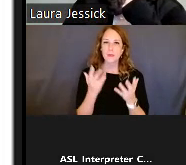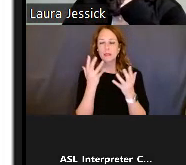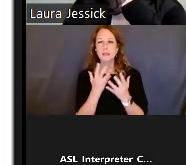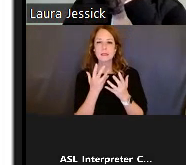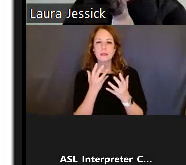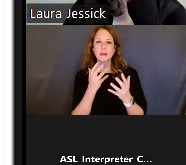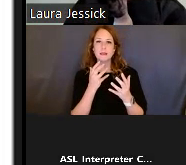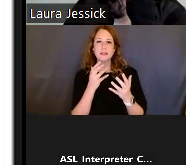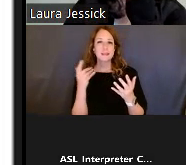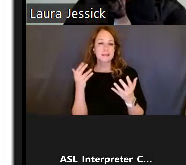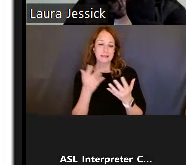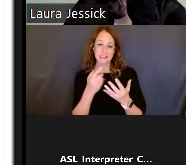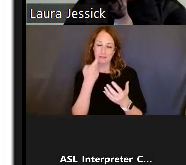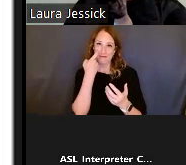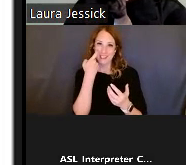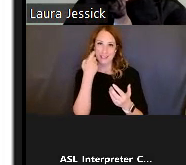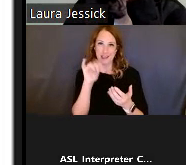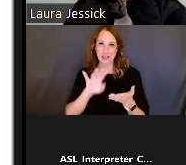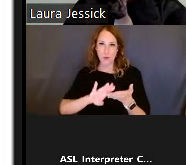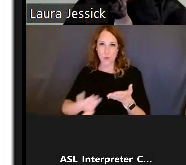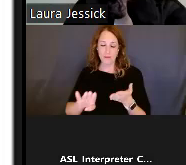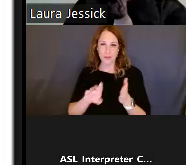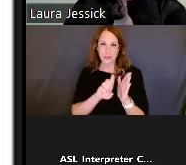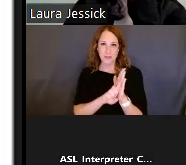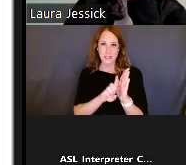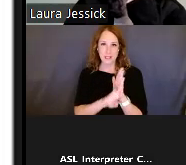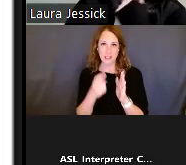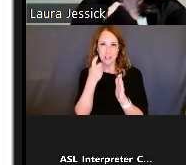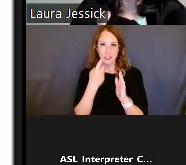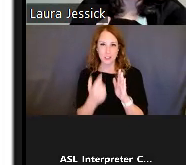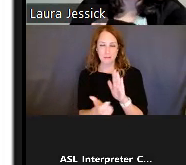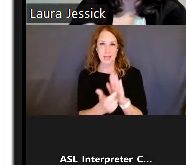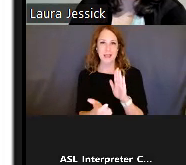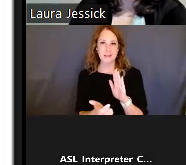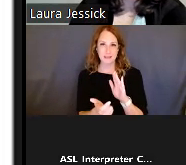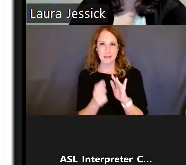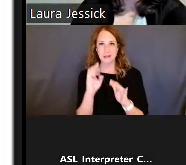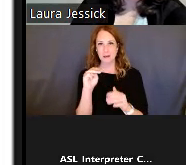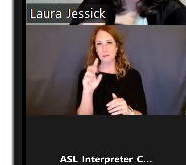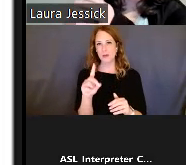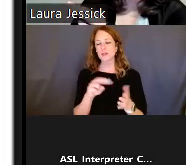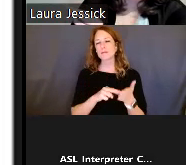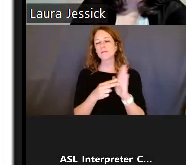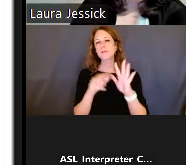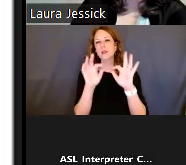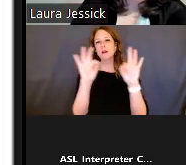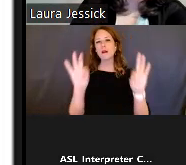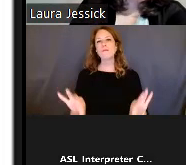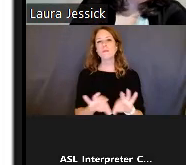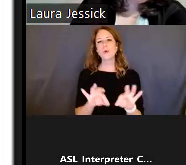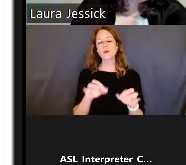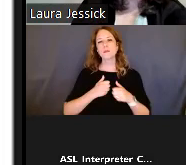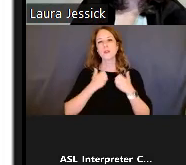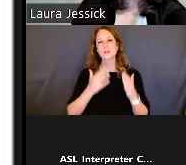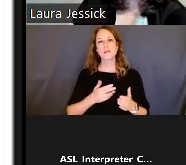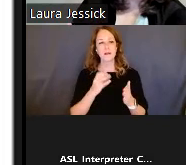wasn't until recently that waivers of investigation were banned in the state of Maryland. So these are forms where a survivor is asked